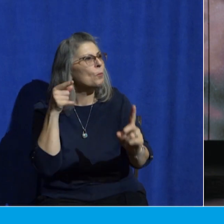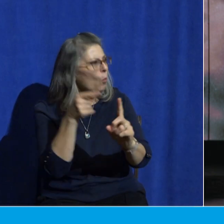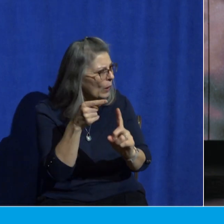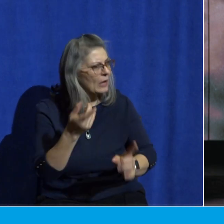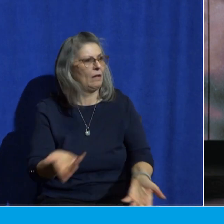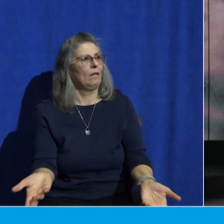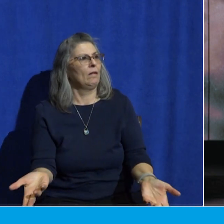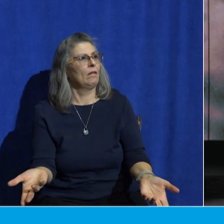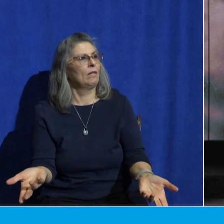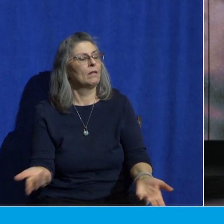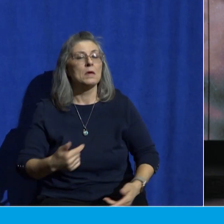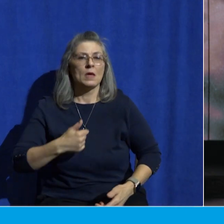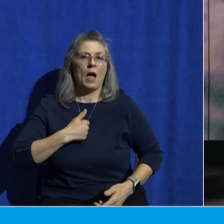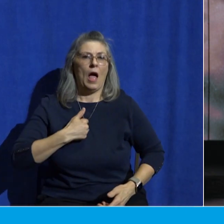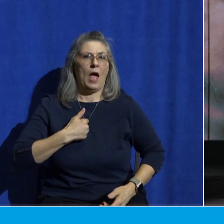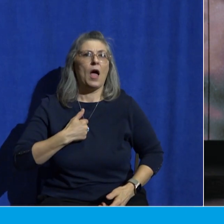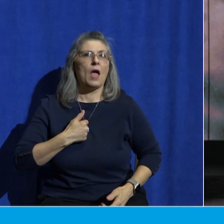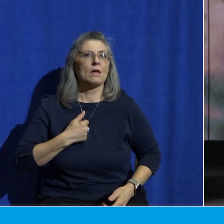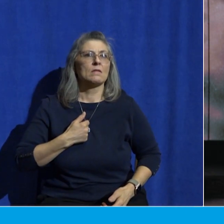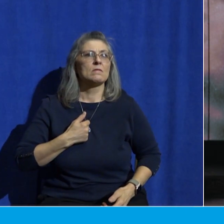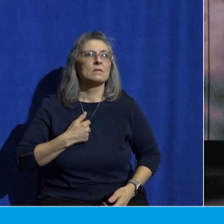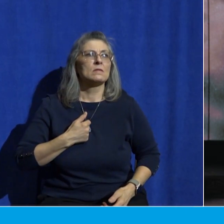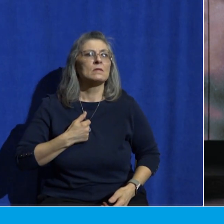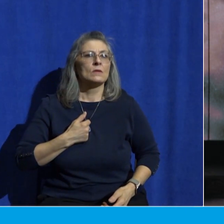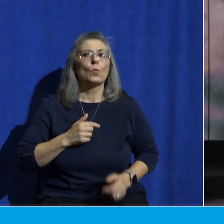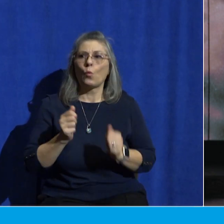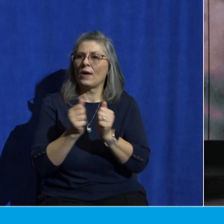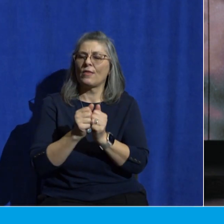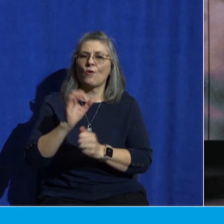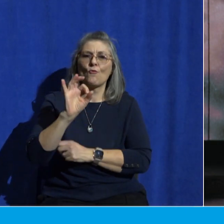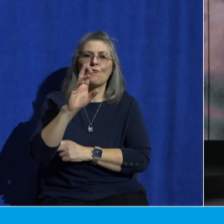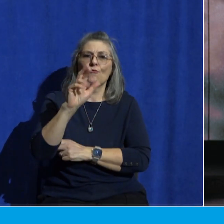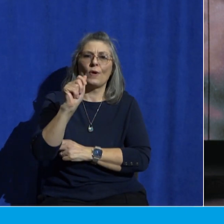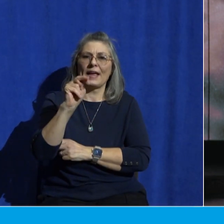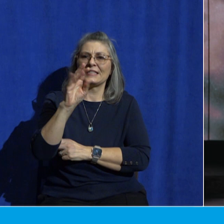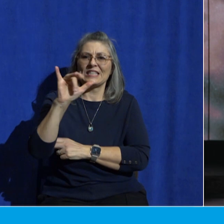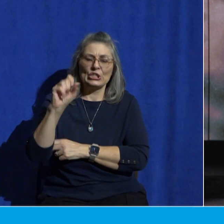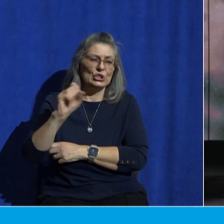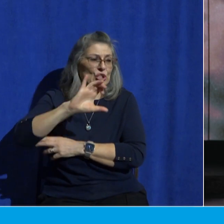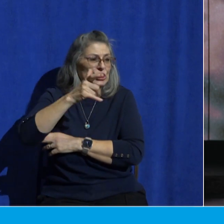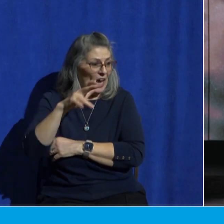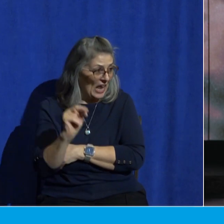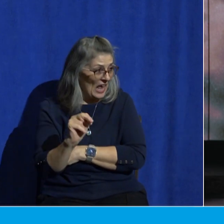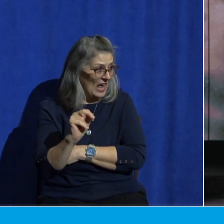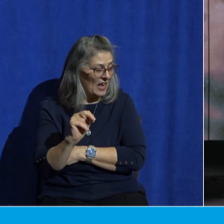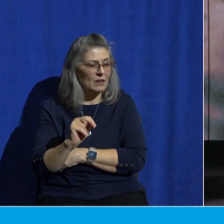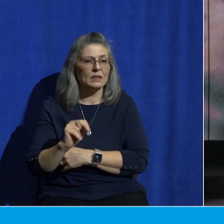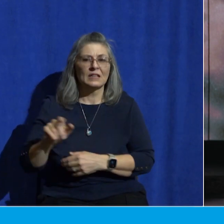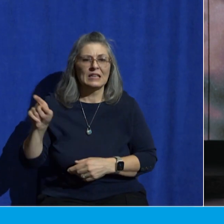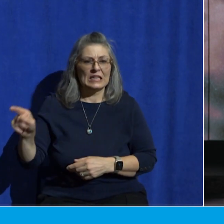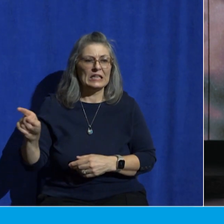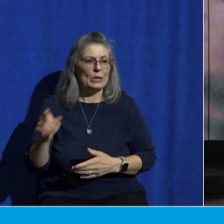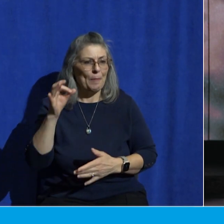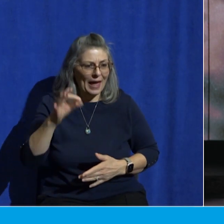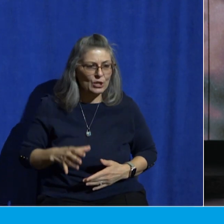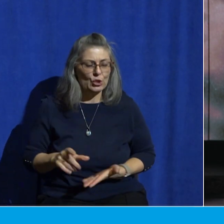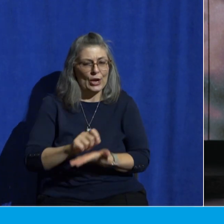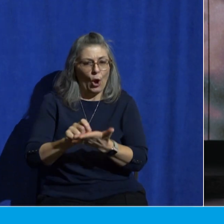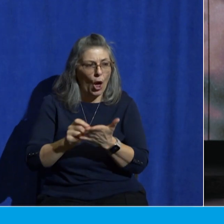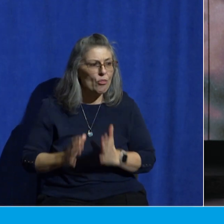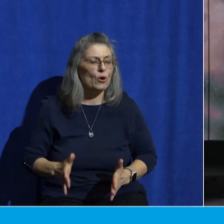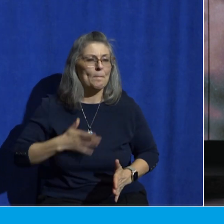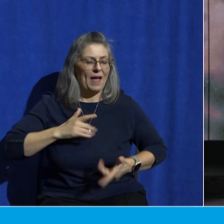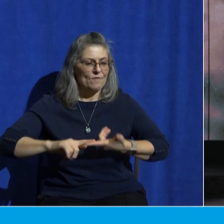I was with Francis Chan, so pastor, author, friend of mine who loves